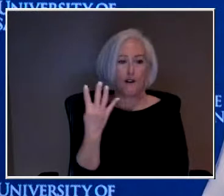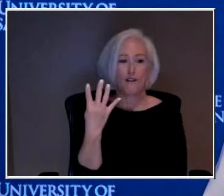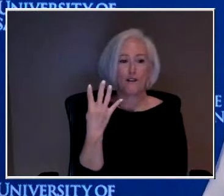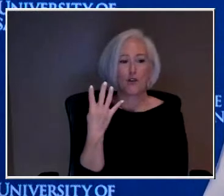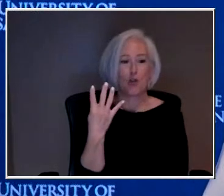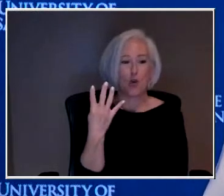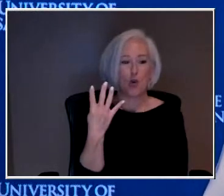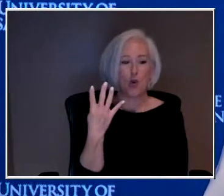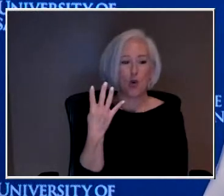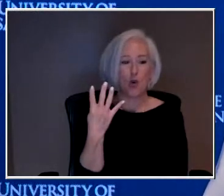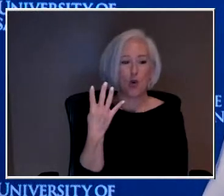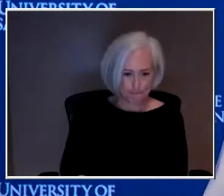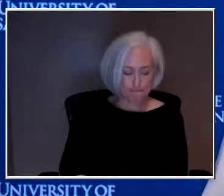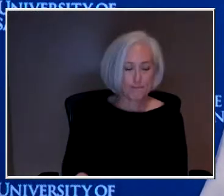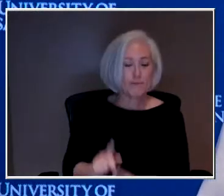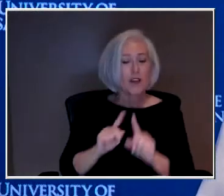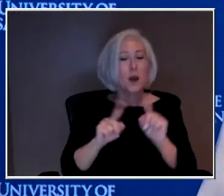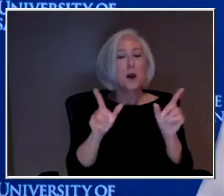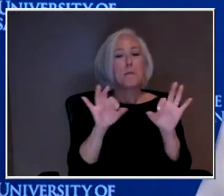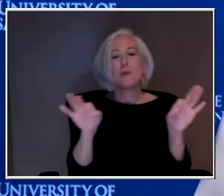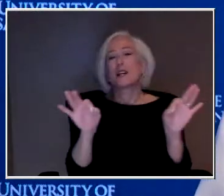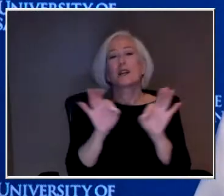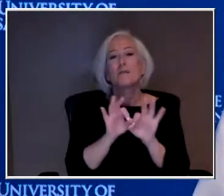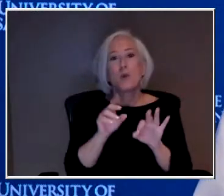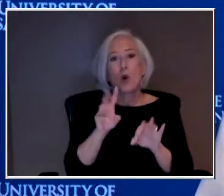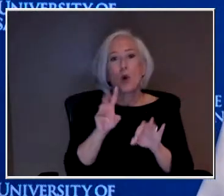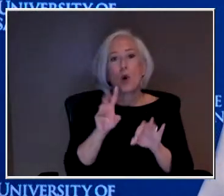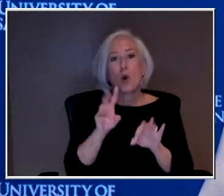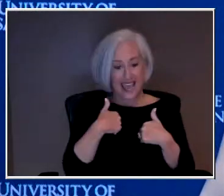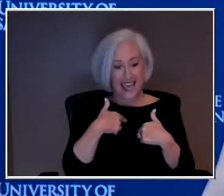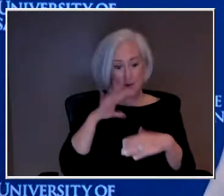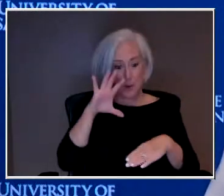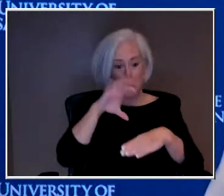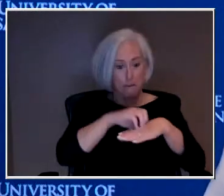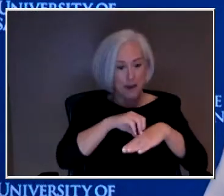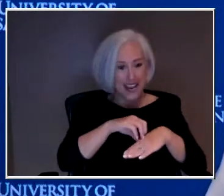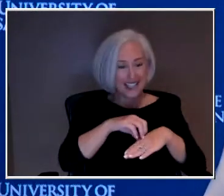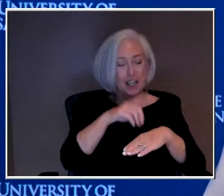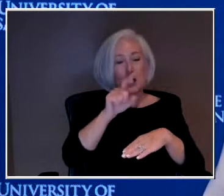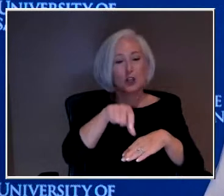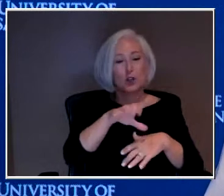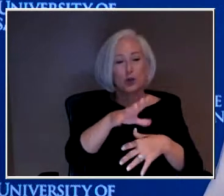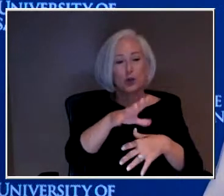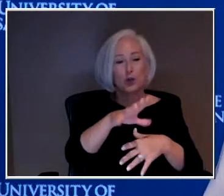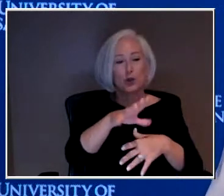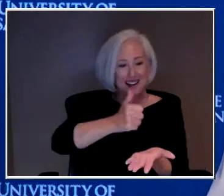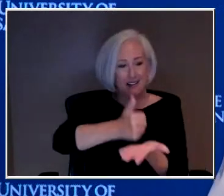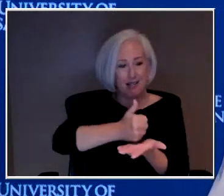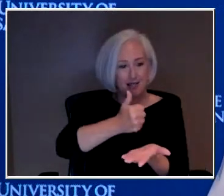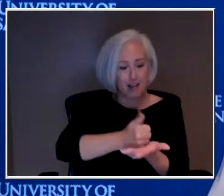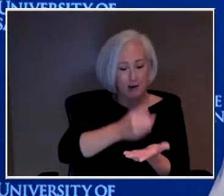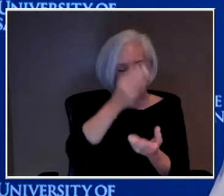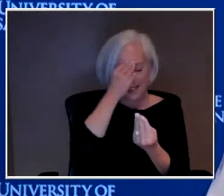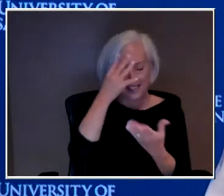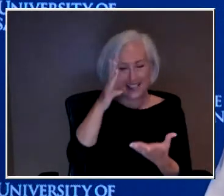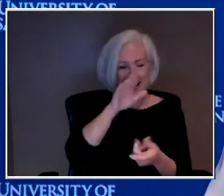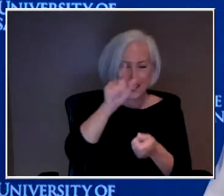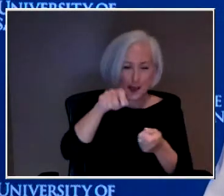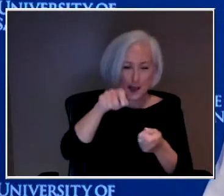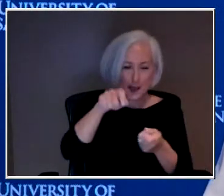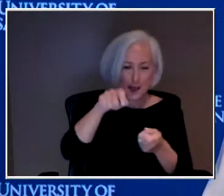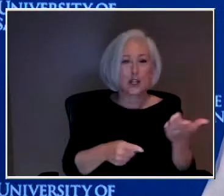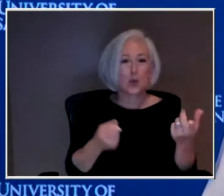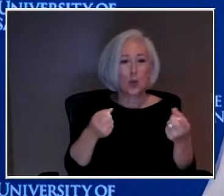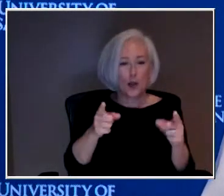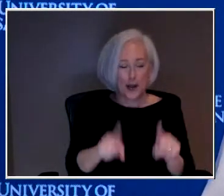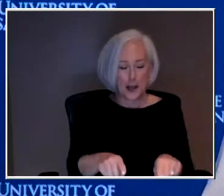if you do get bit by a wild animal, to go seek medical attention and let them know exactly what happened so that you can get treated, because if you